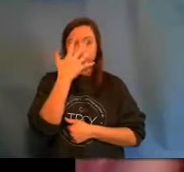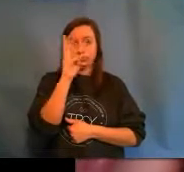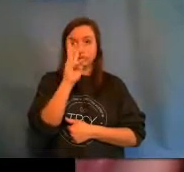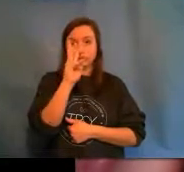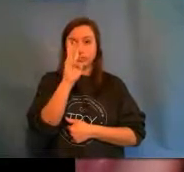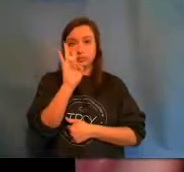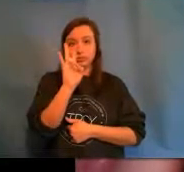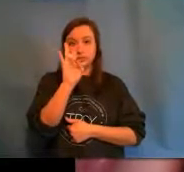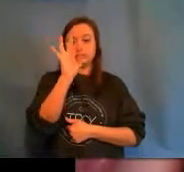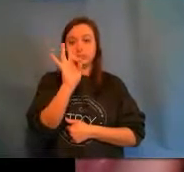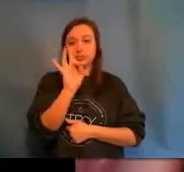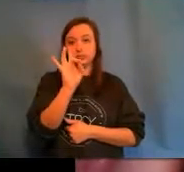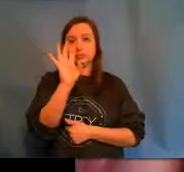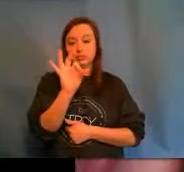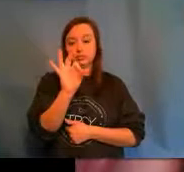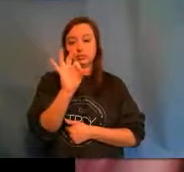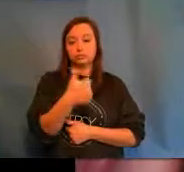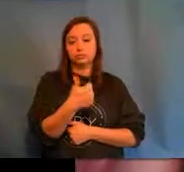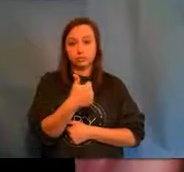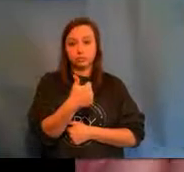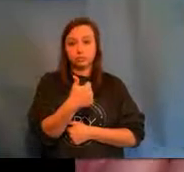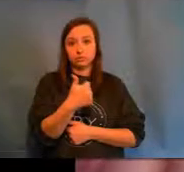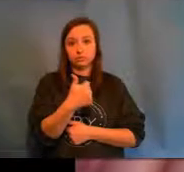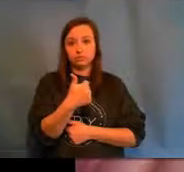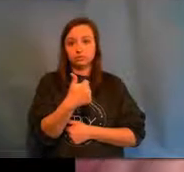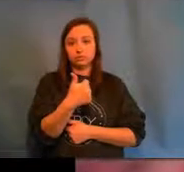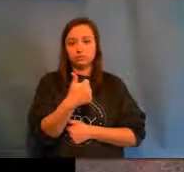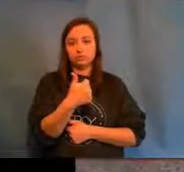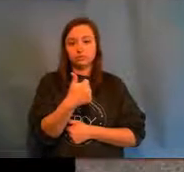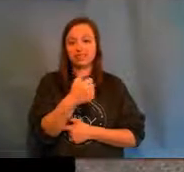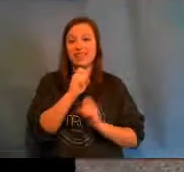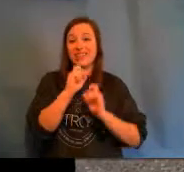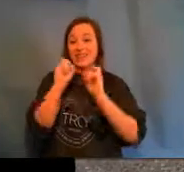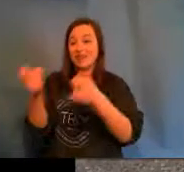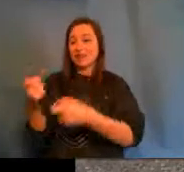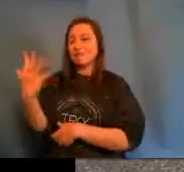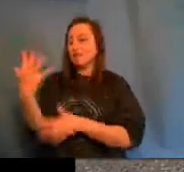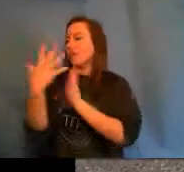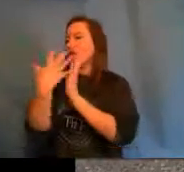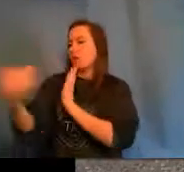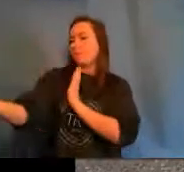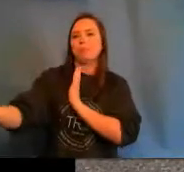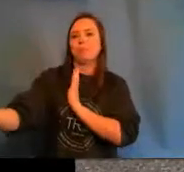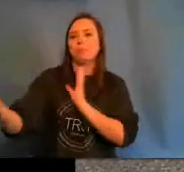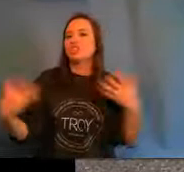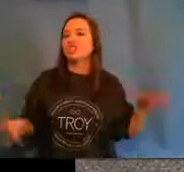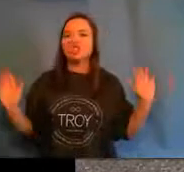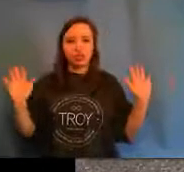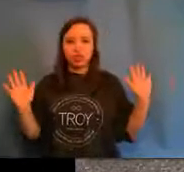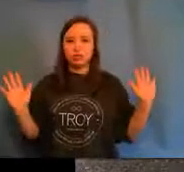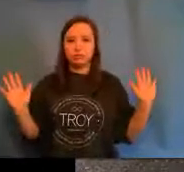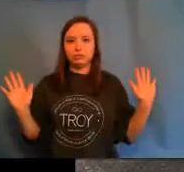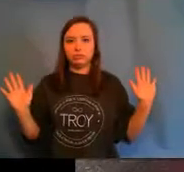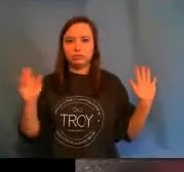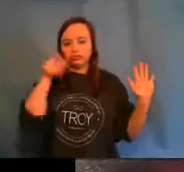5, 6, 7, 8, 9, 10. And if he gave 5 of them away, they're gone. He doesn't have them anymore, so I'm